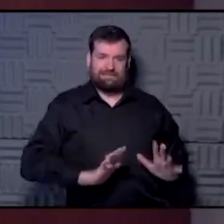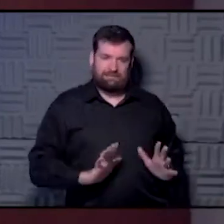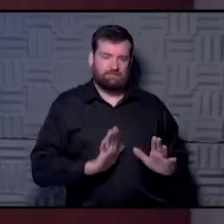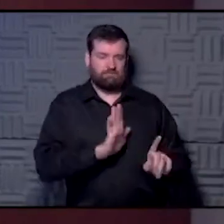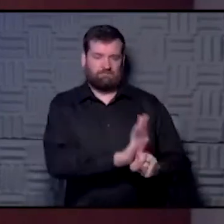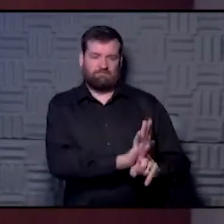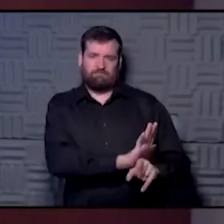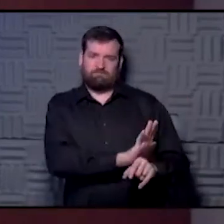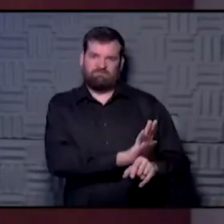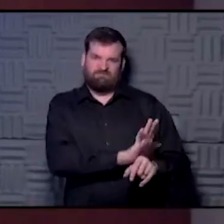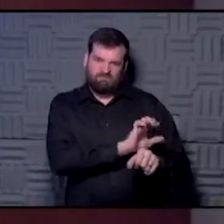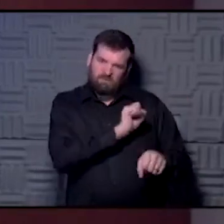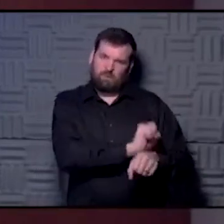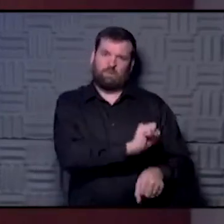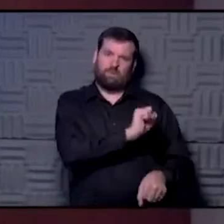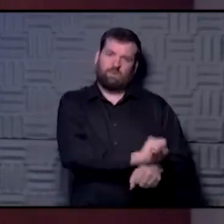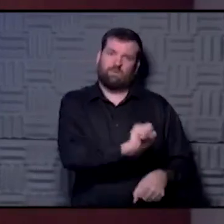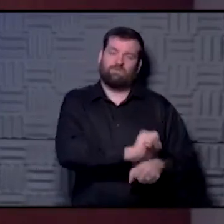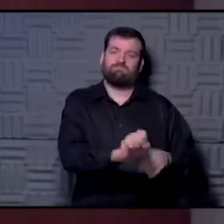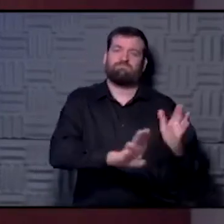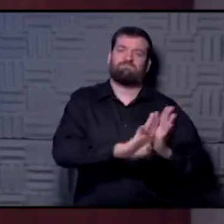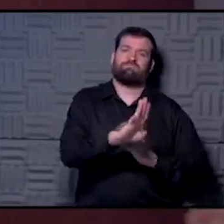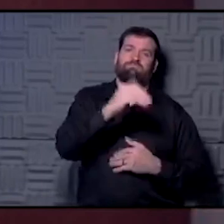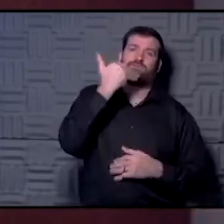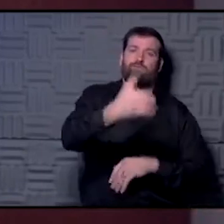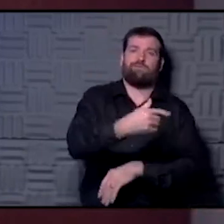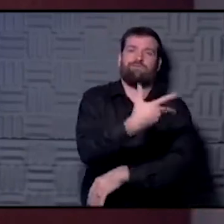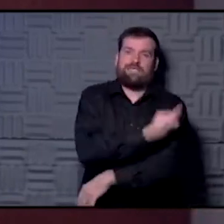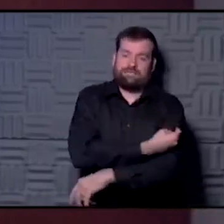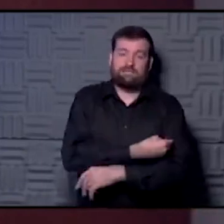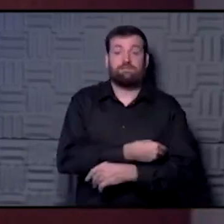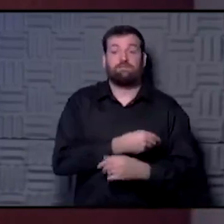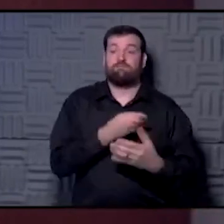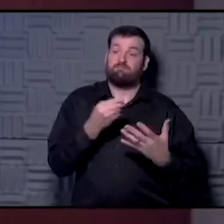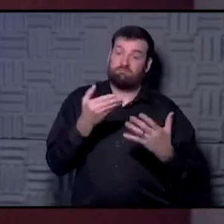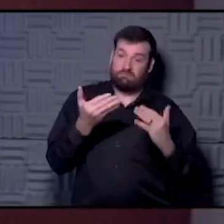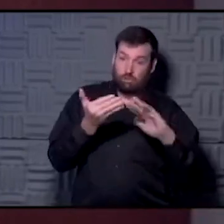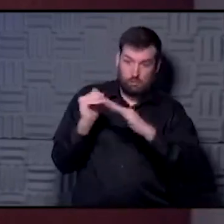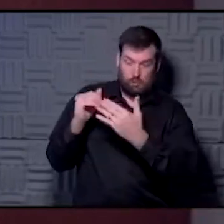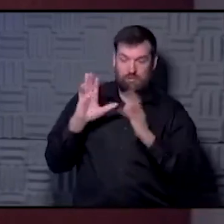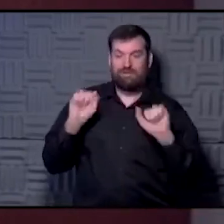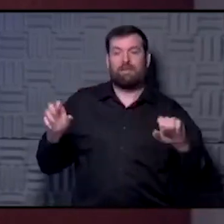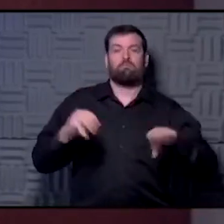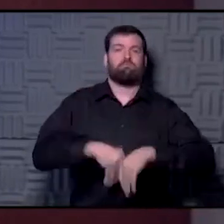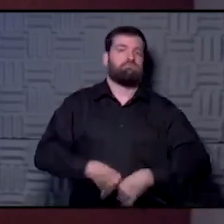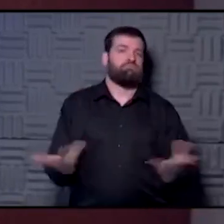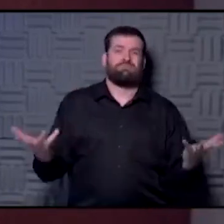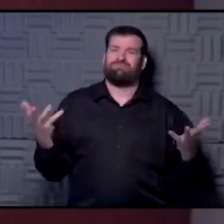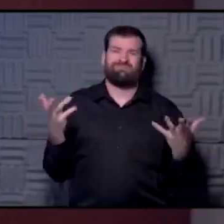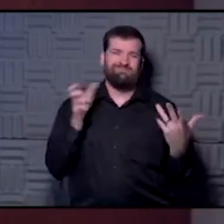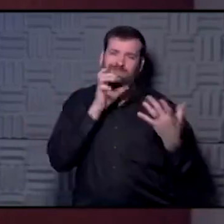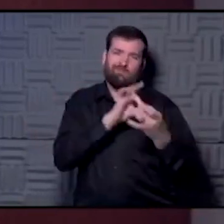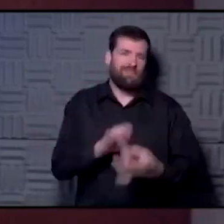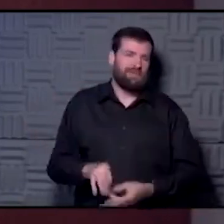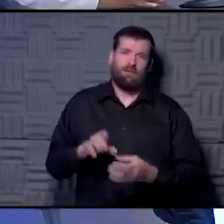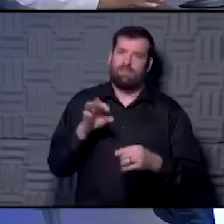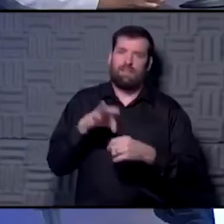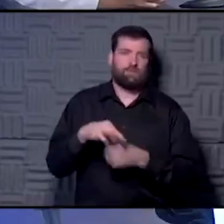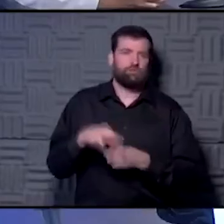diligence to get a good vaccine and then make sure that we are in the community able to get it deployed. And I don't think it has anything to do with the